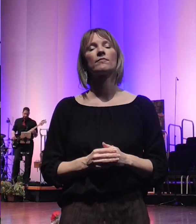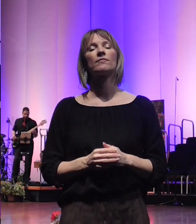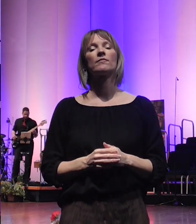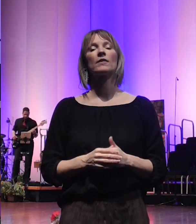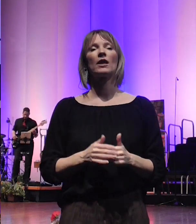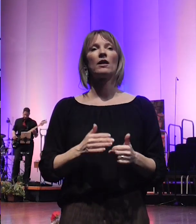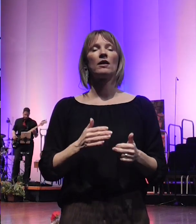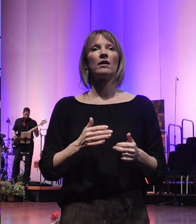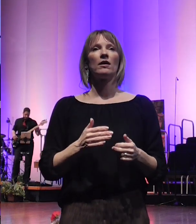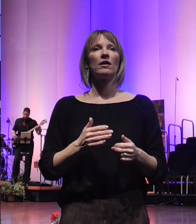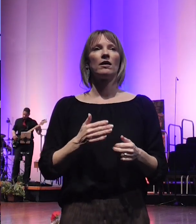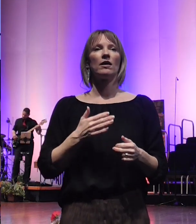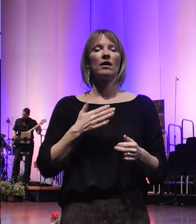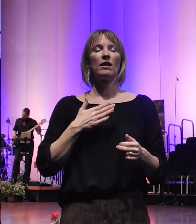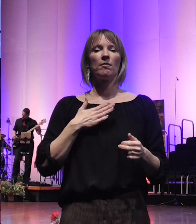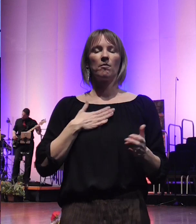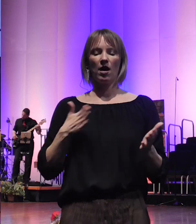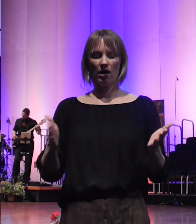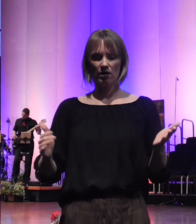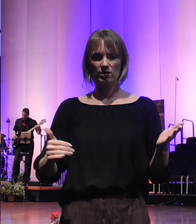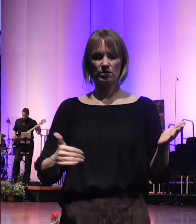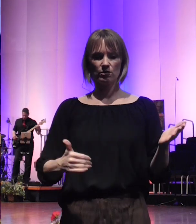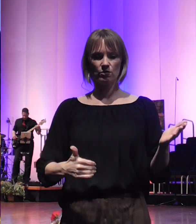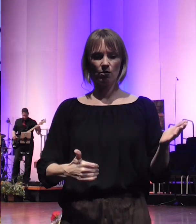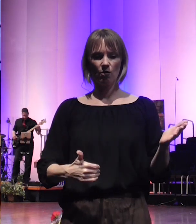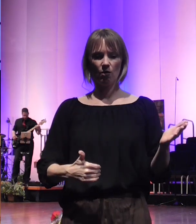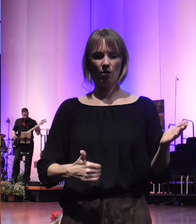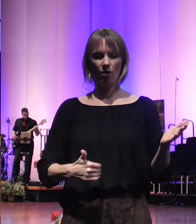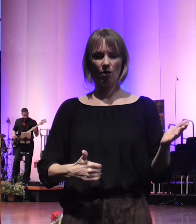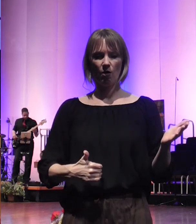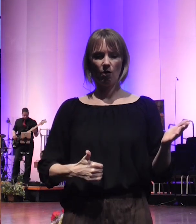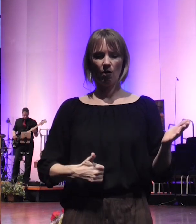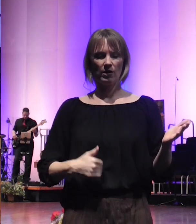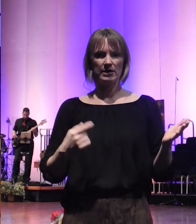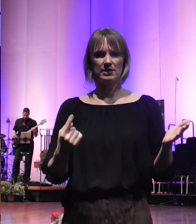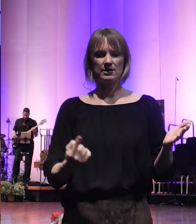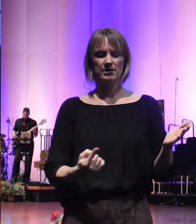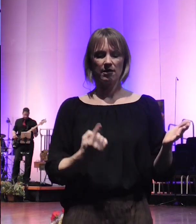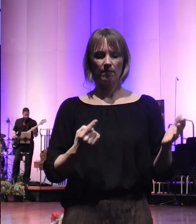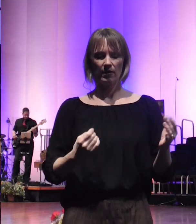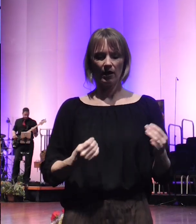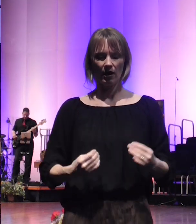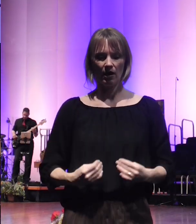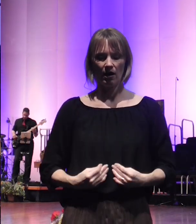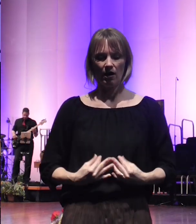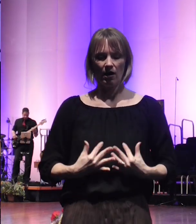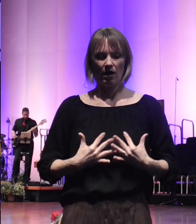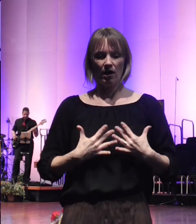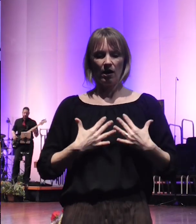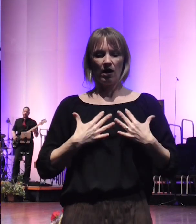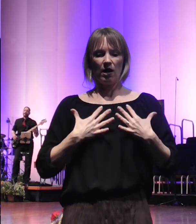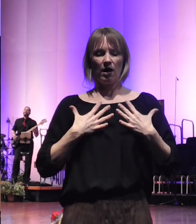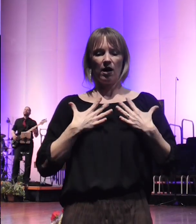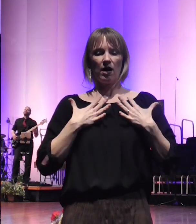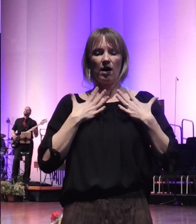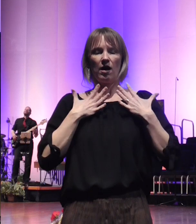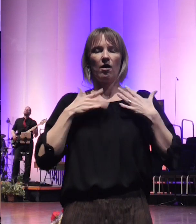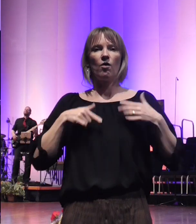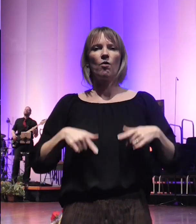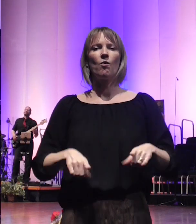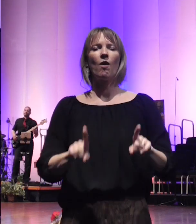Something stirs in my soul when I pray.